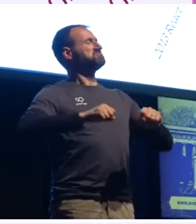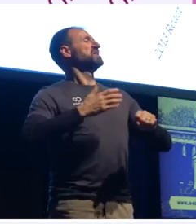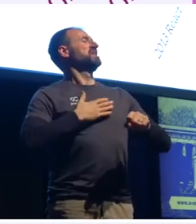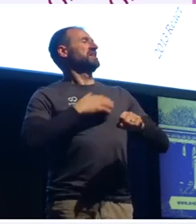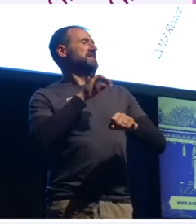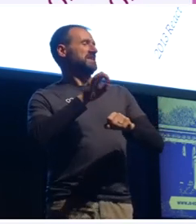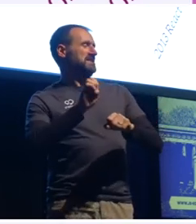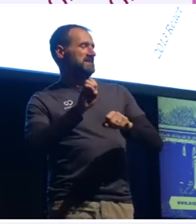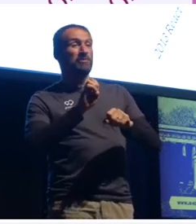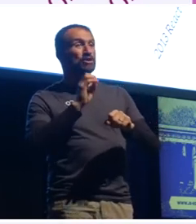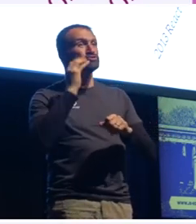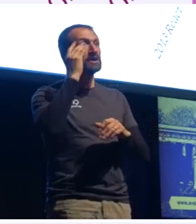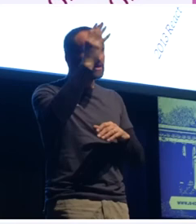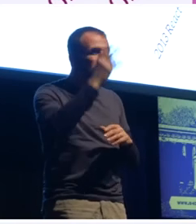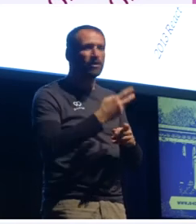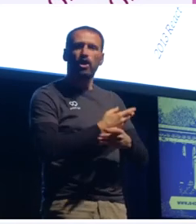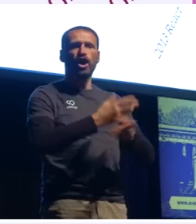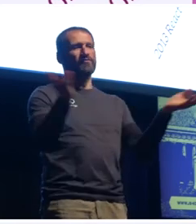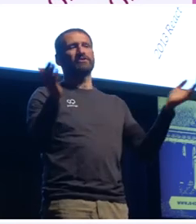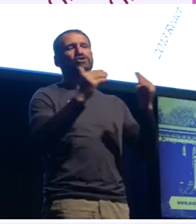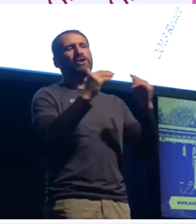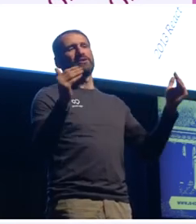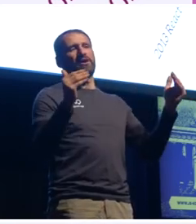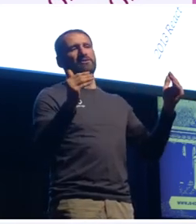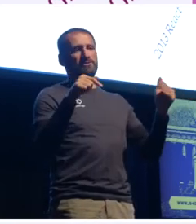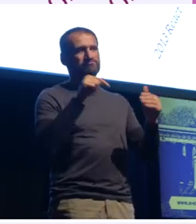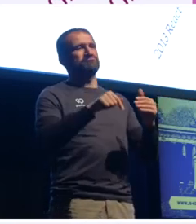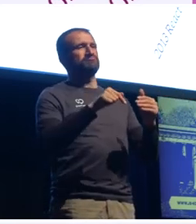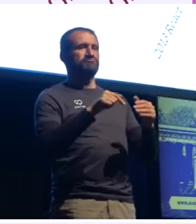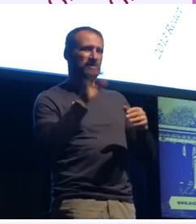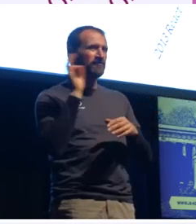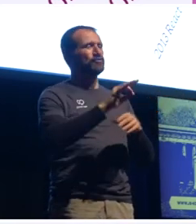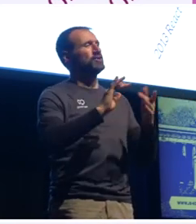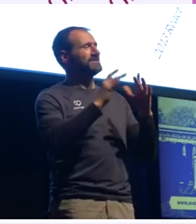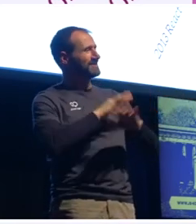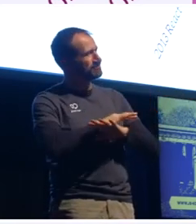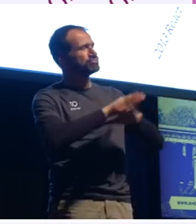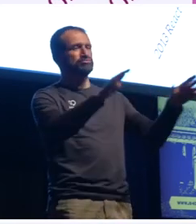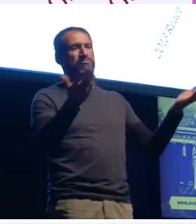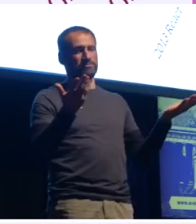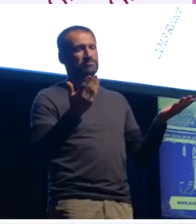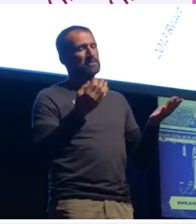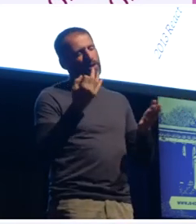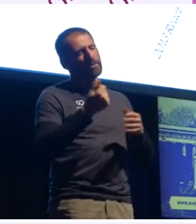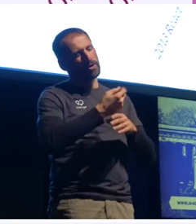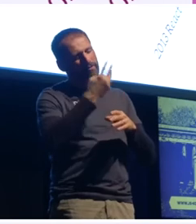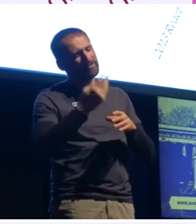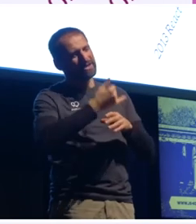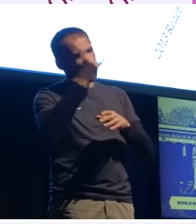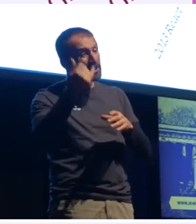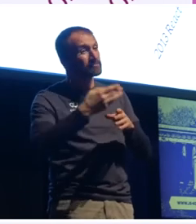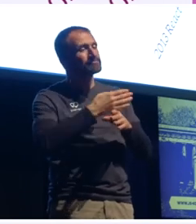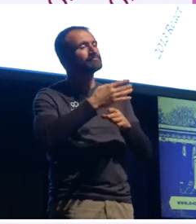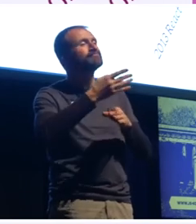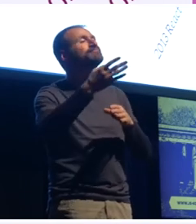to become open standards that run the web. It takes 20 years, but that's the twist. These proprietary things go on to become the web that